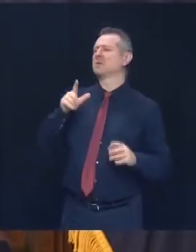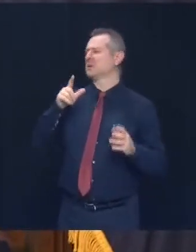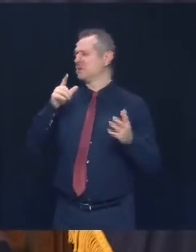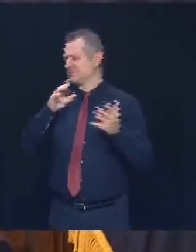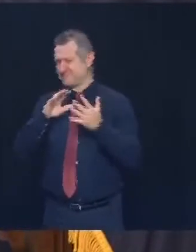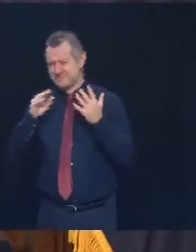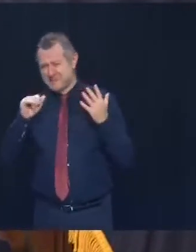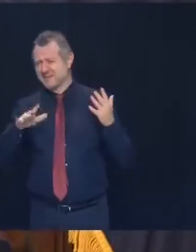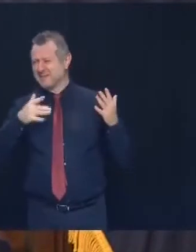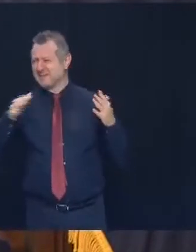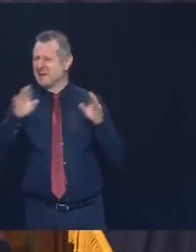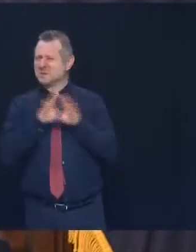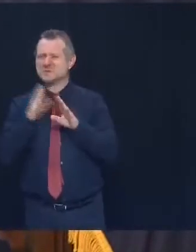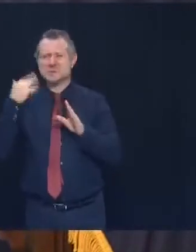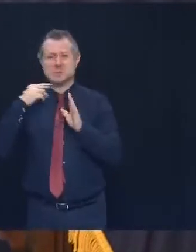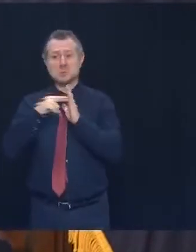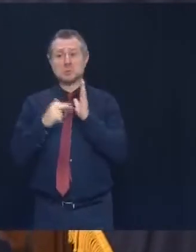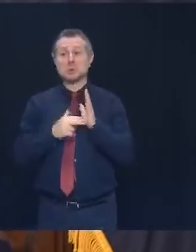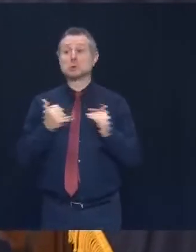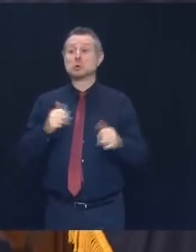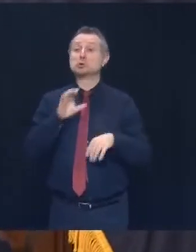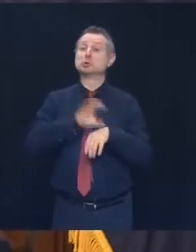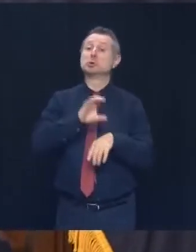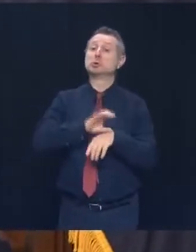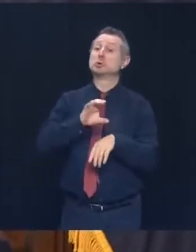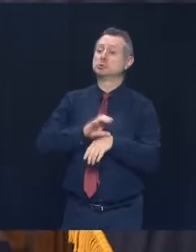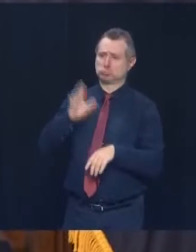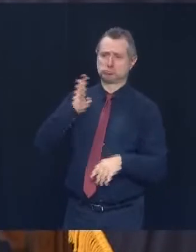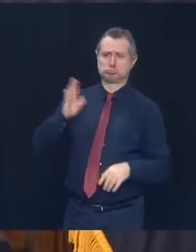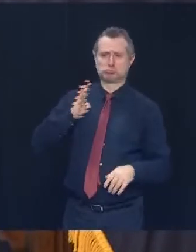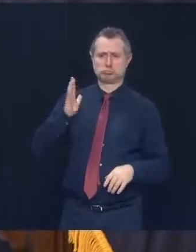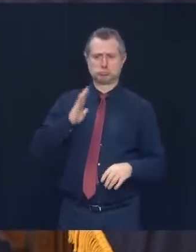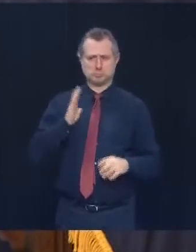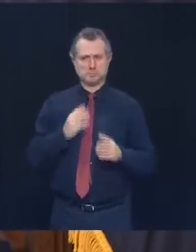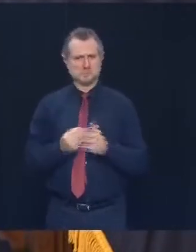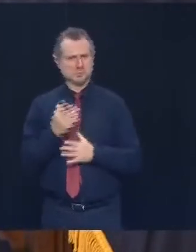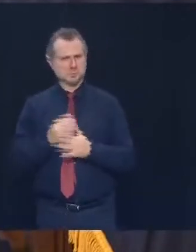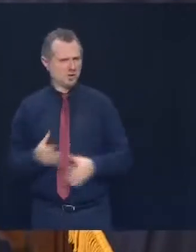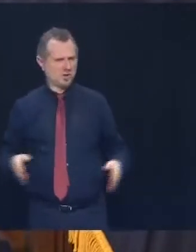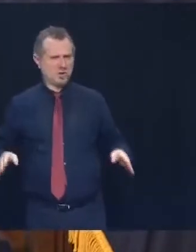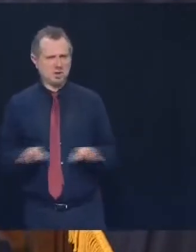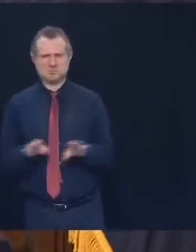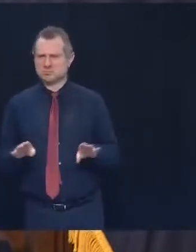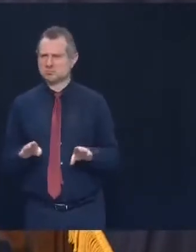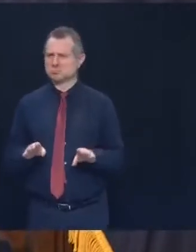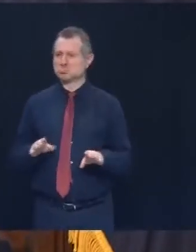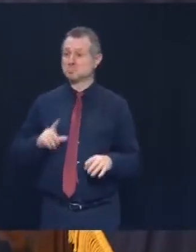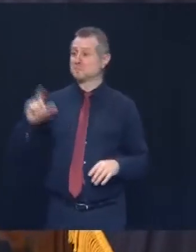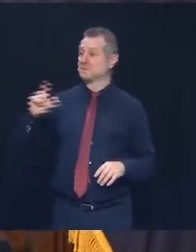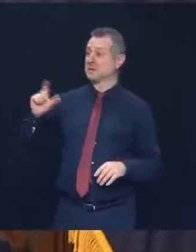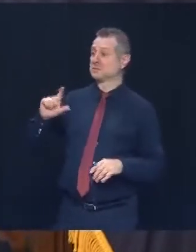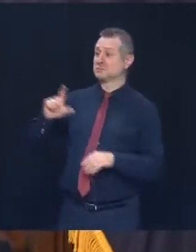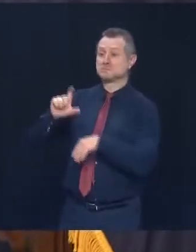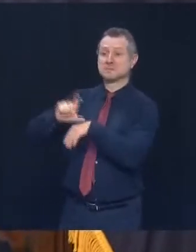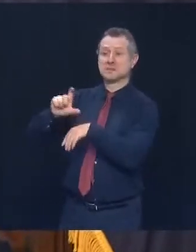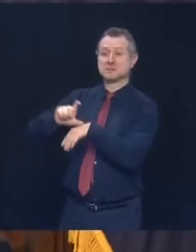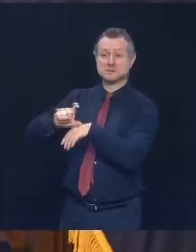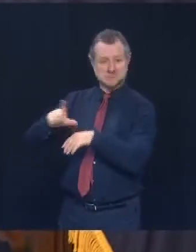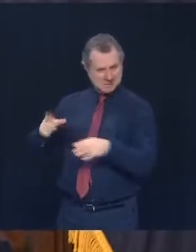rule. Churches were closed. Mosques were closed.